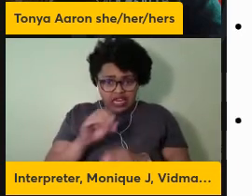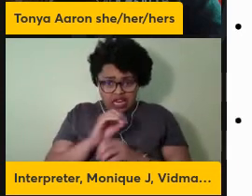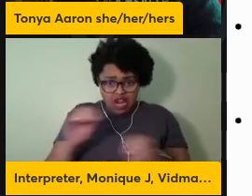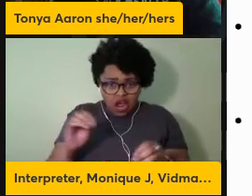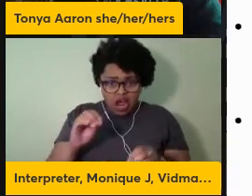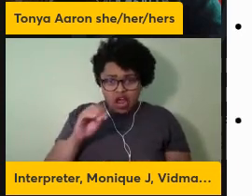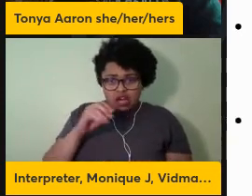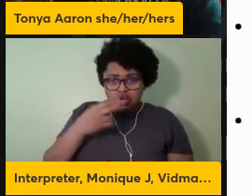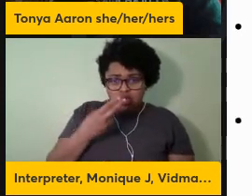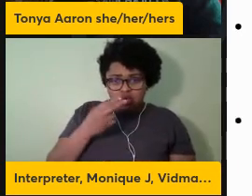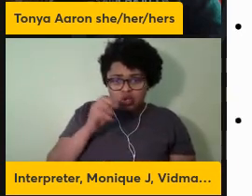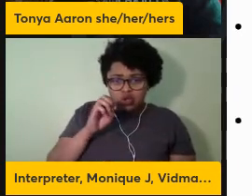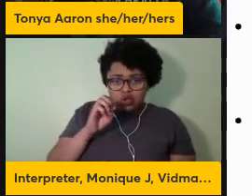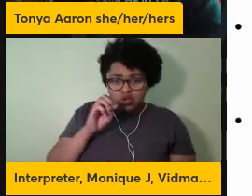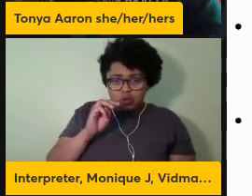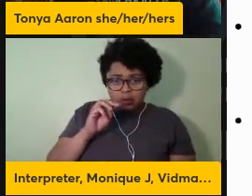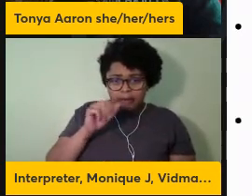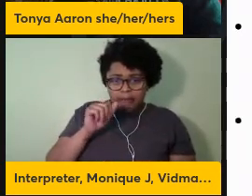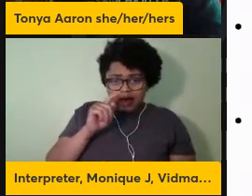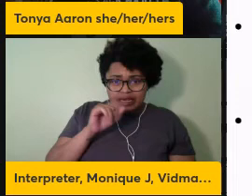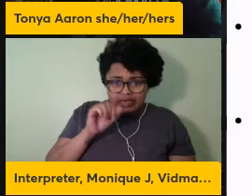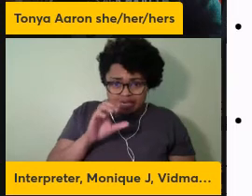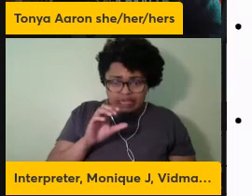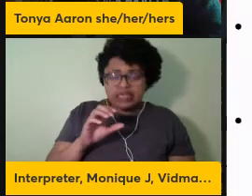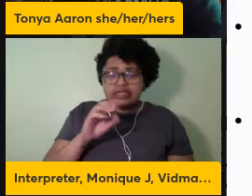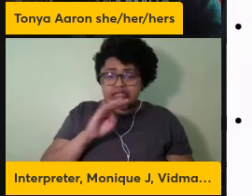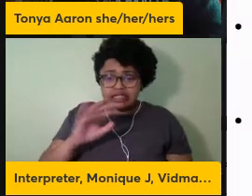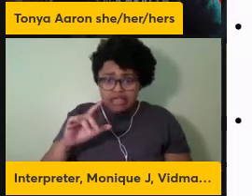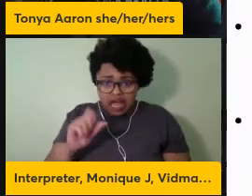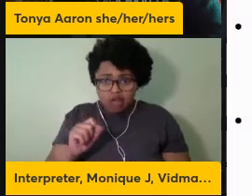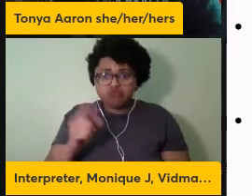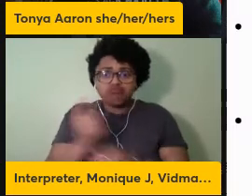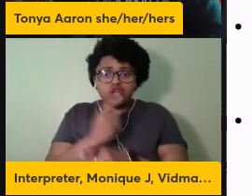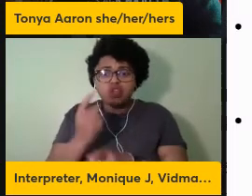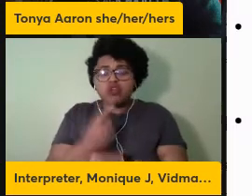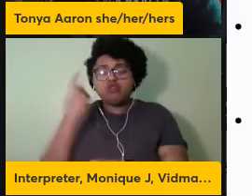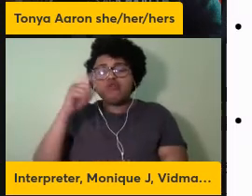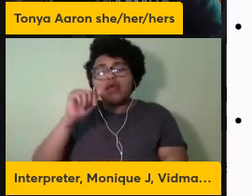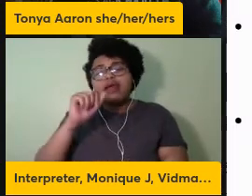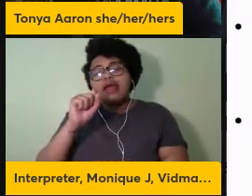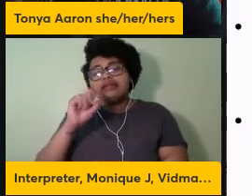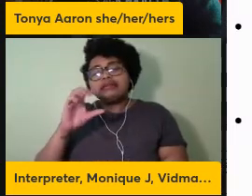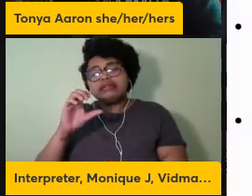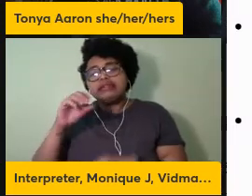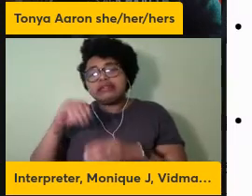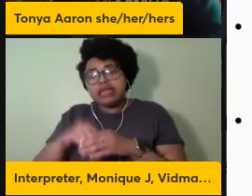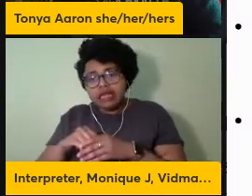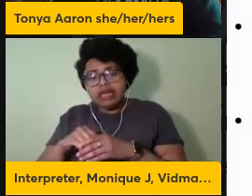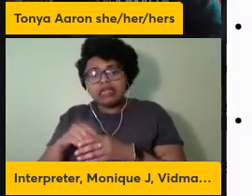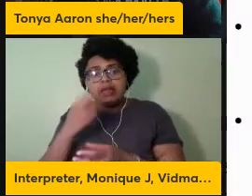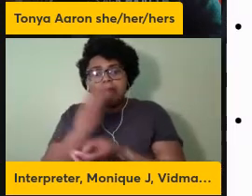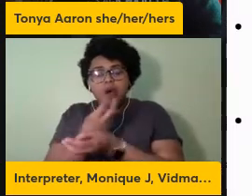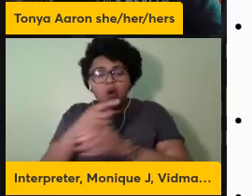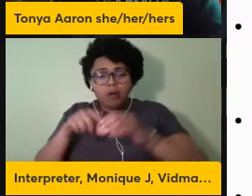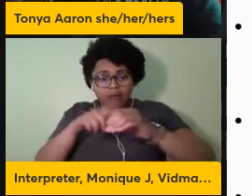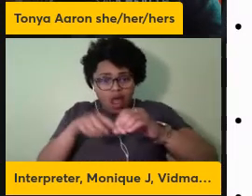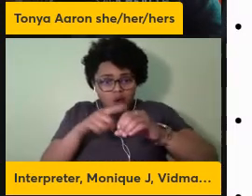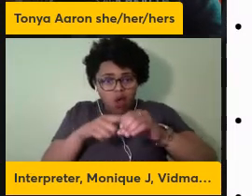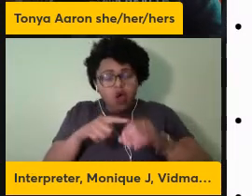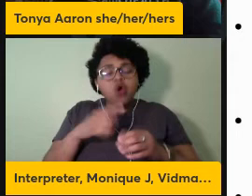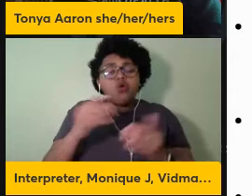marrow. TNF-alpha signaling rapidly mobilizes ASCs in the bone marrow via CD138